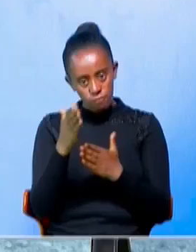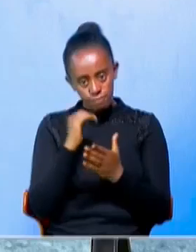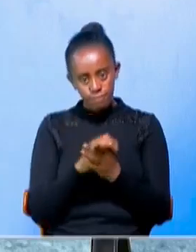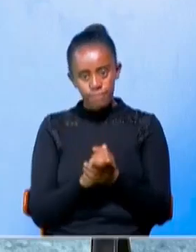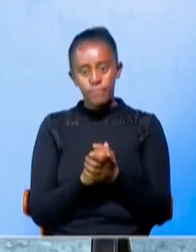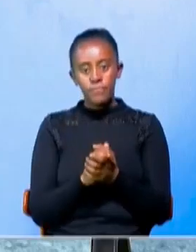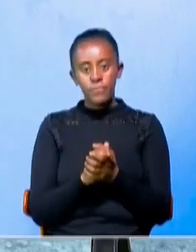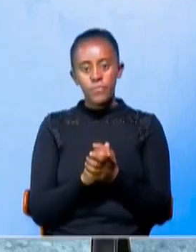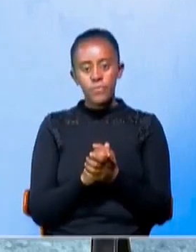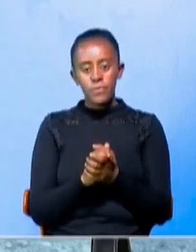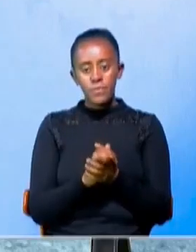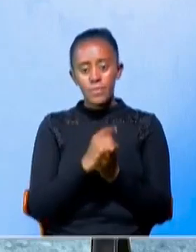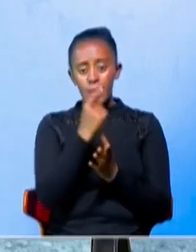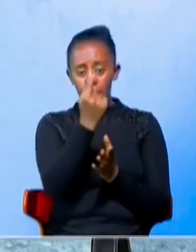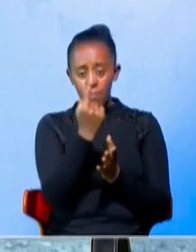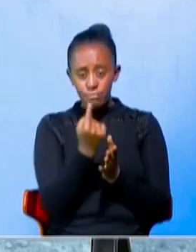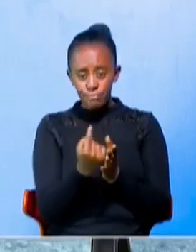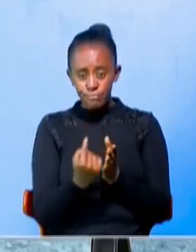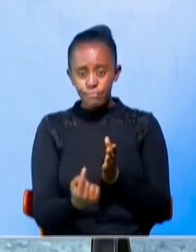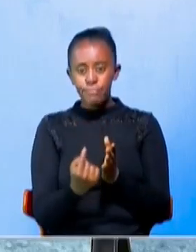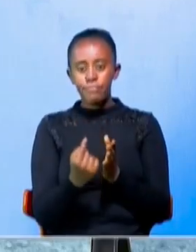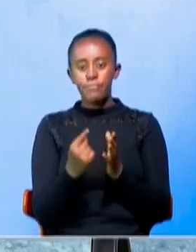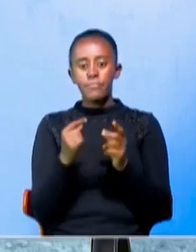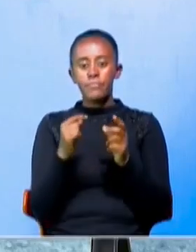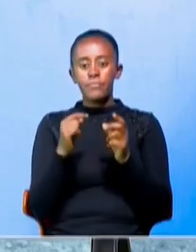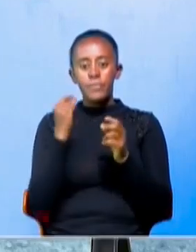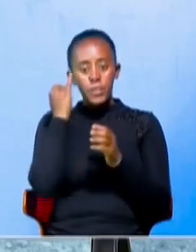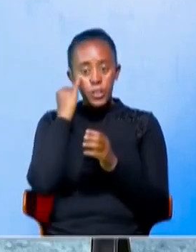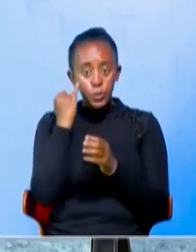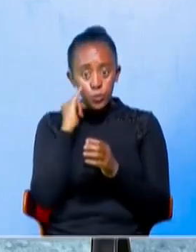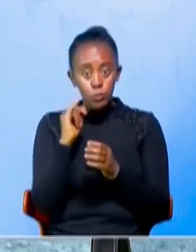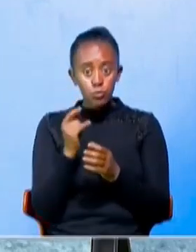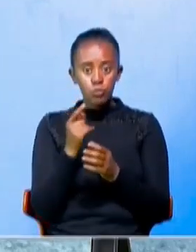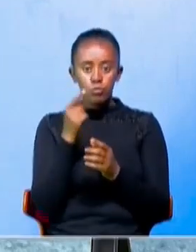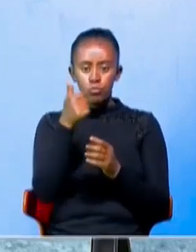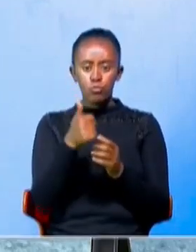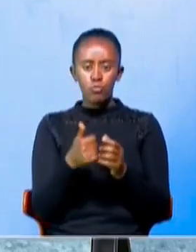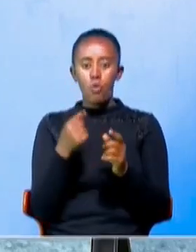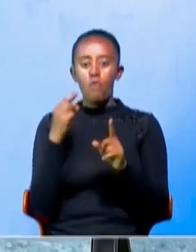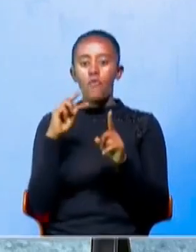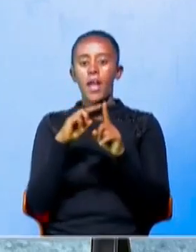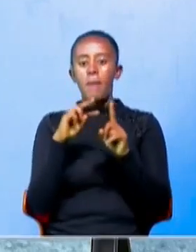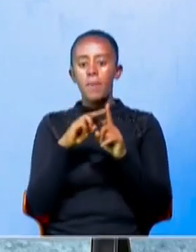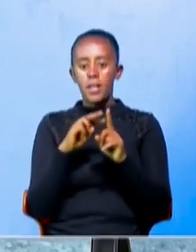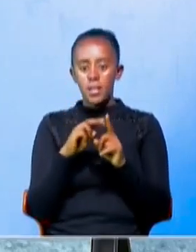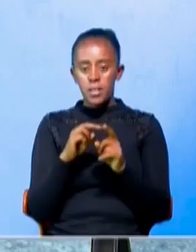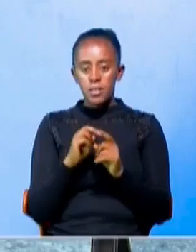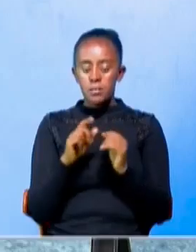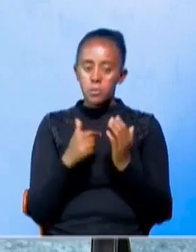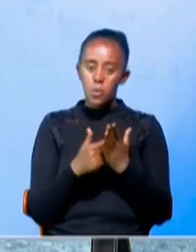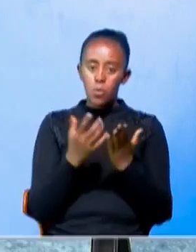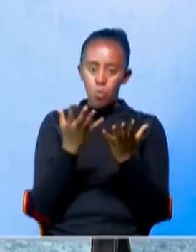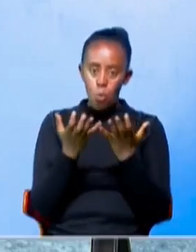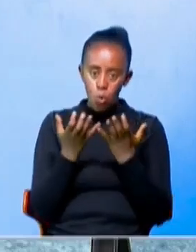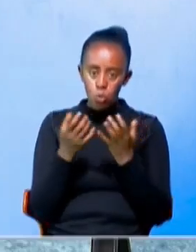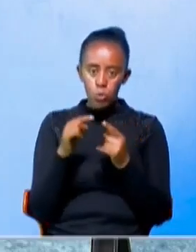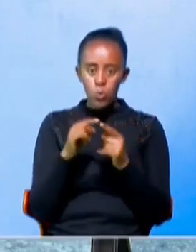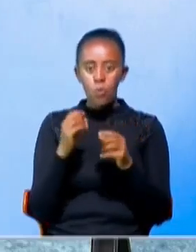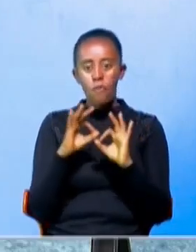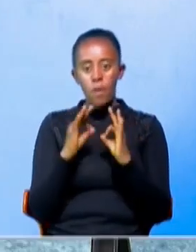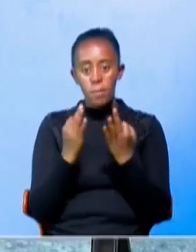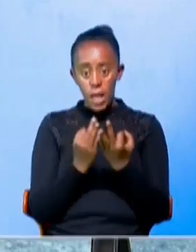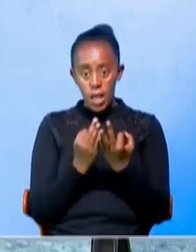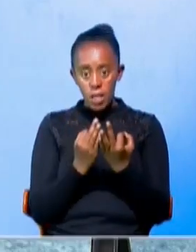See, every part of the text, the issue, have its own vocabulary. So I want to make you familiar with some